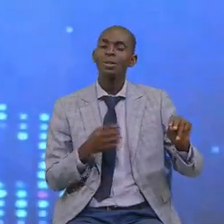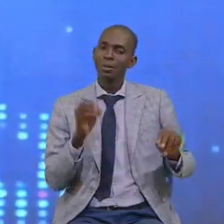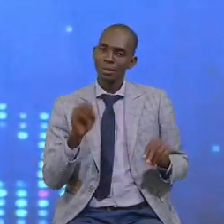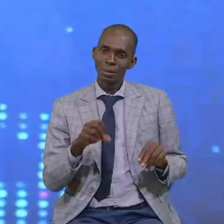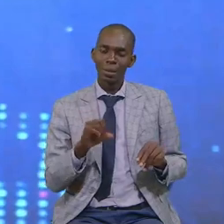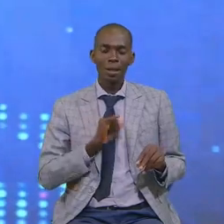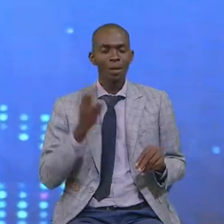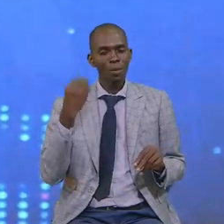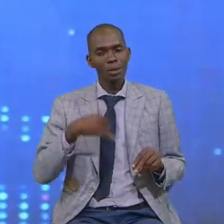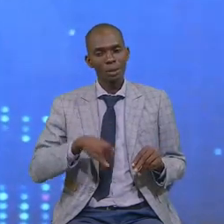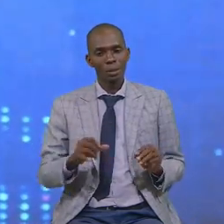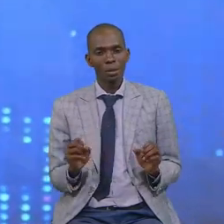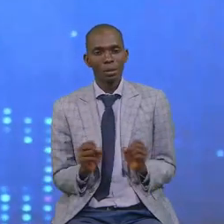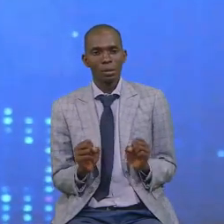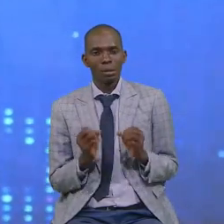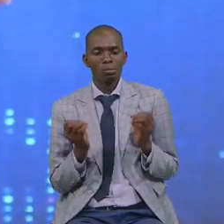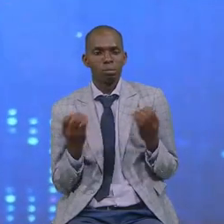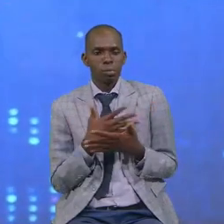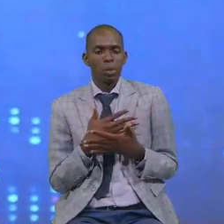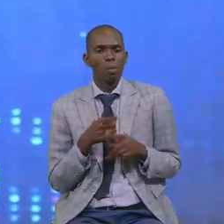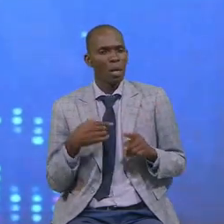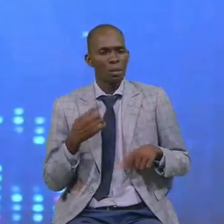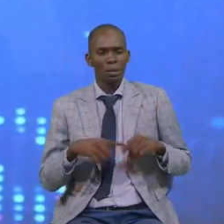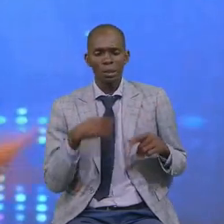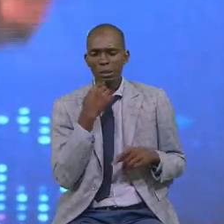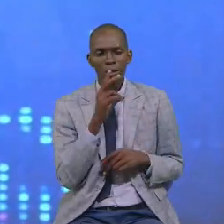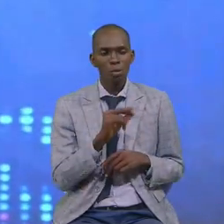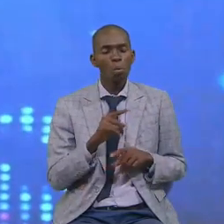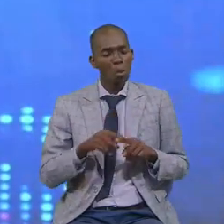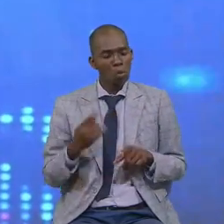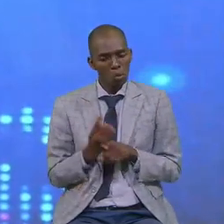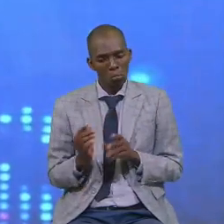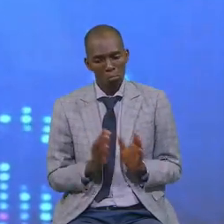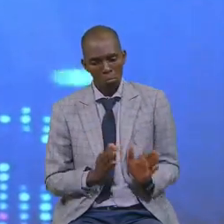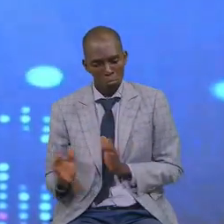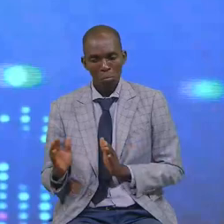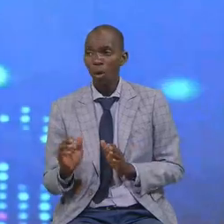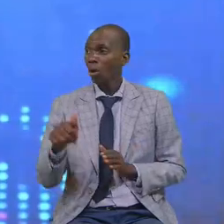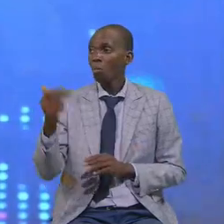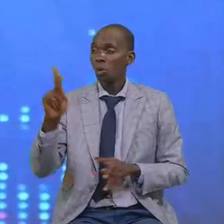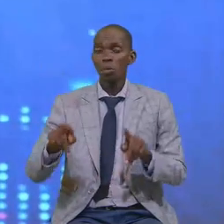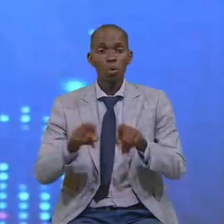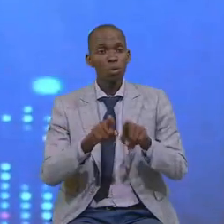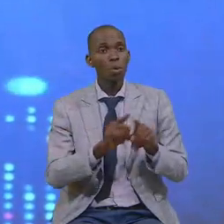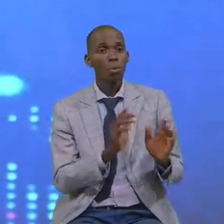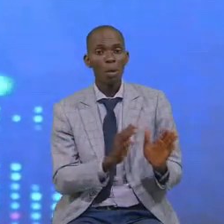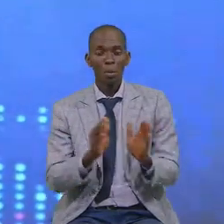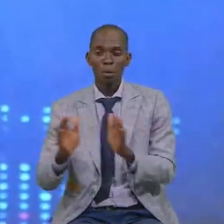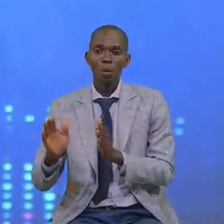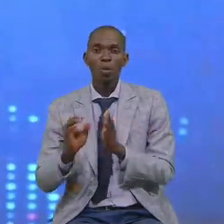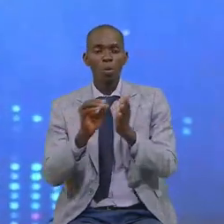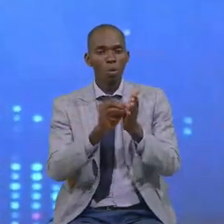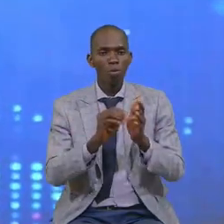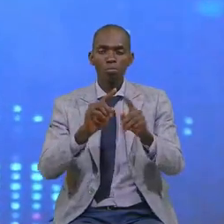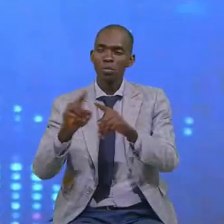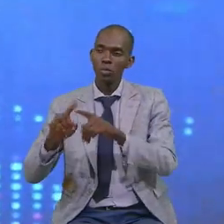afraid. And so I prepared, other people prepared, they did their own part.